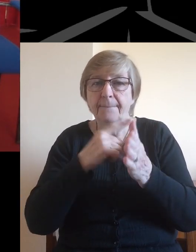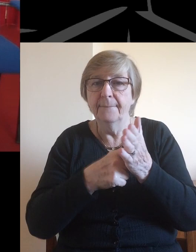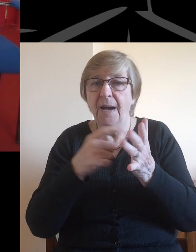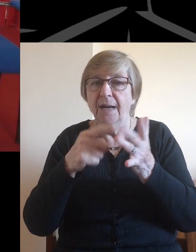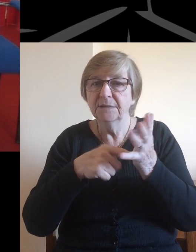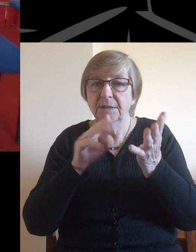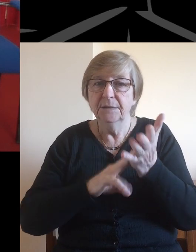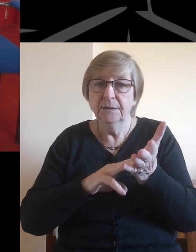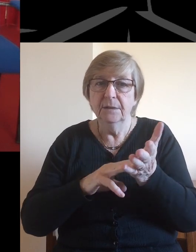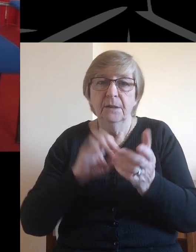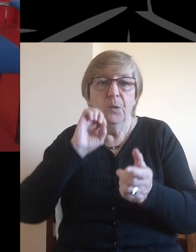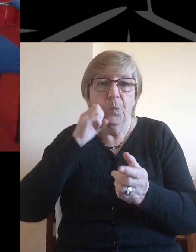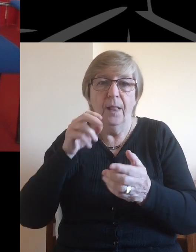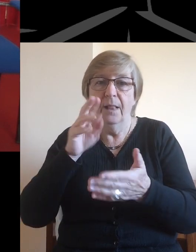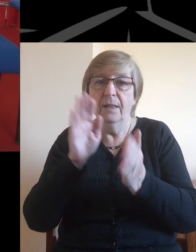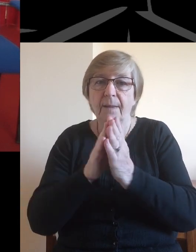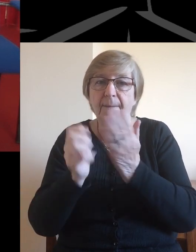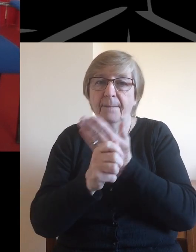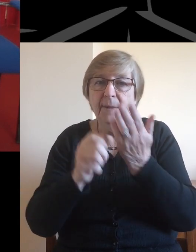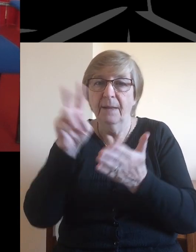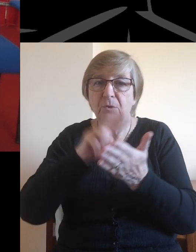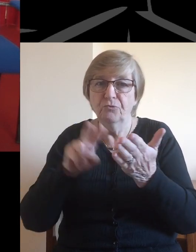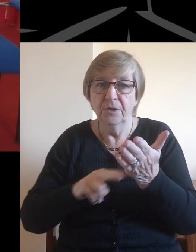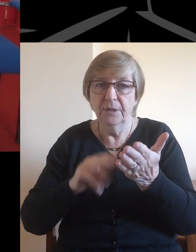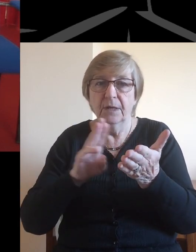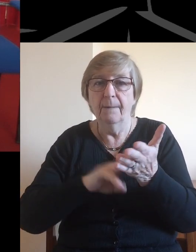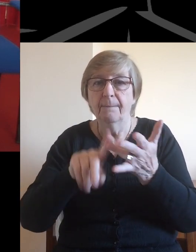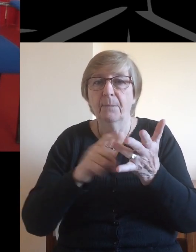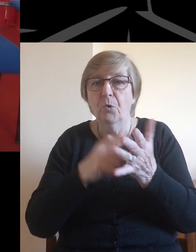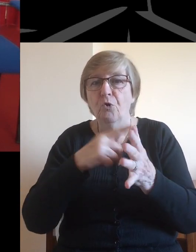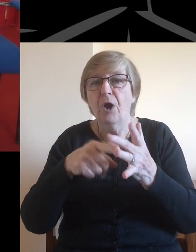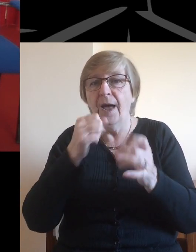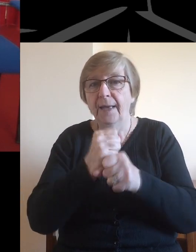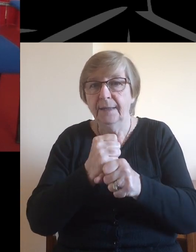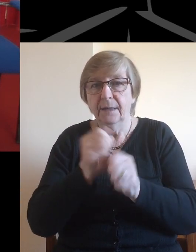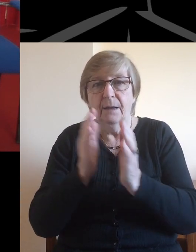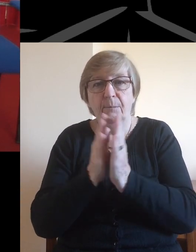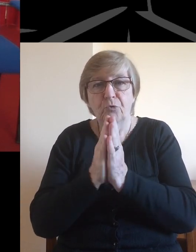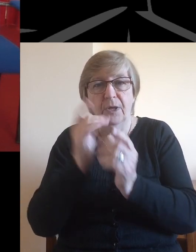doing the Bible reading, and Morag Drumgold leading us in our prayers for others.